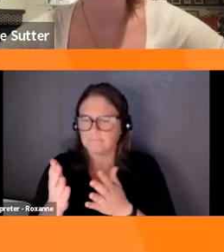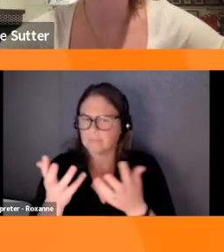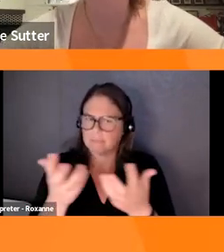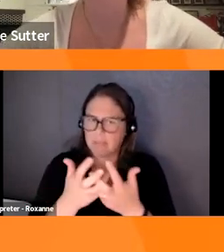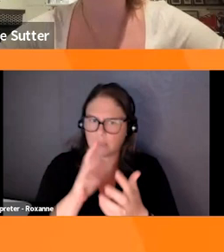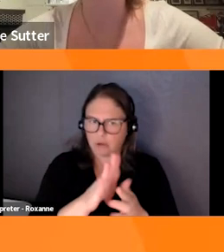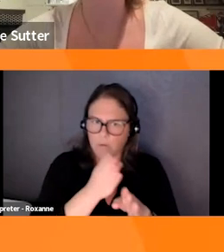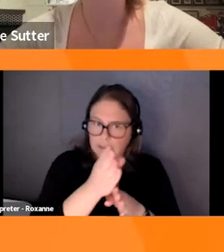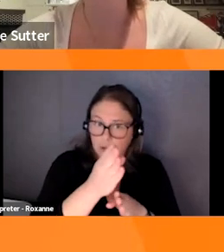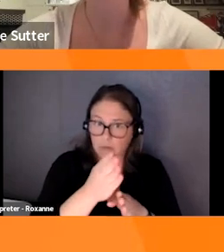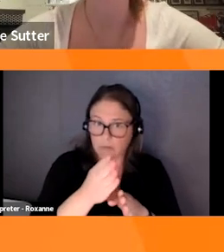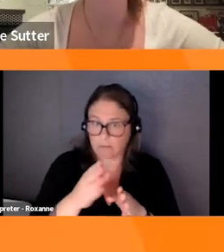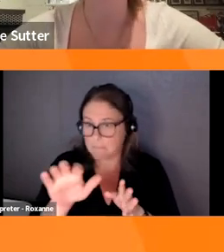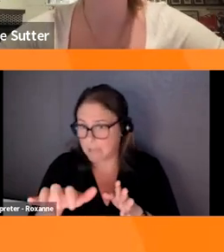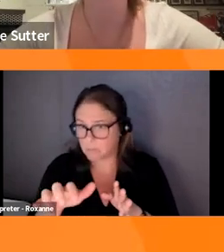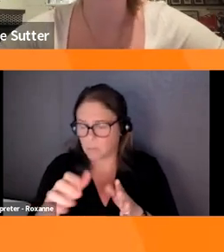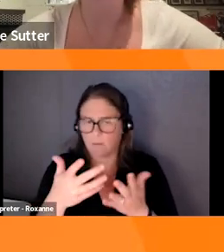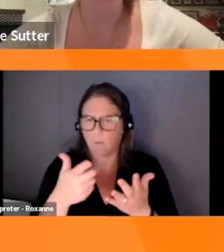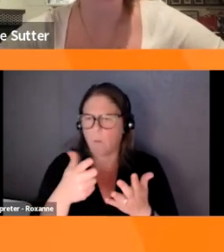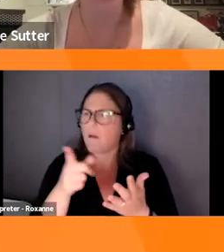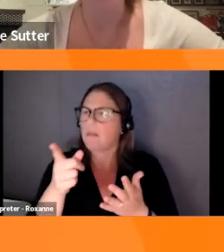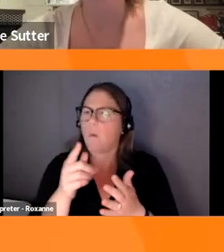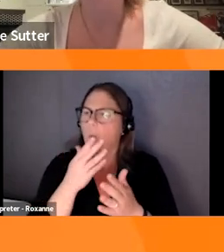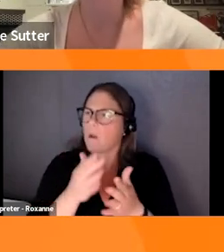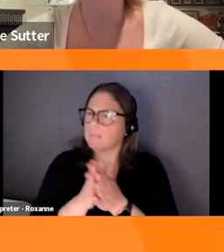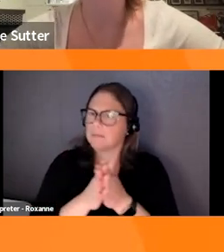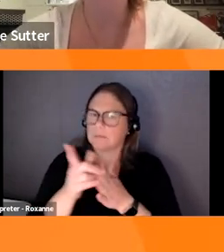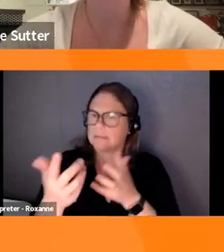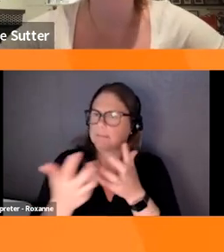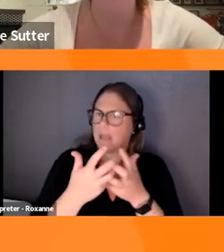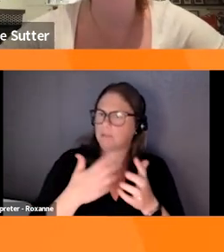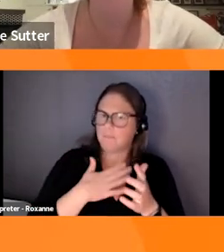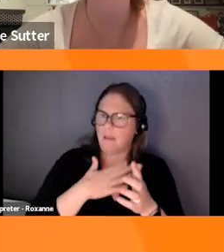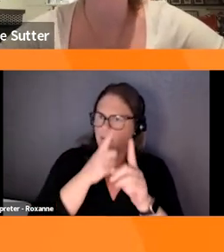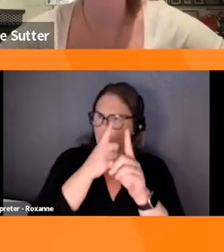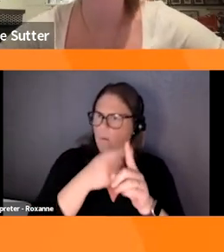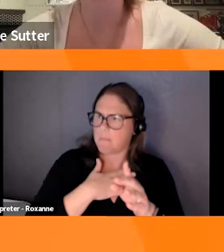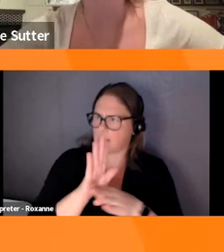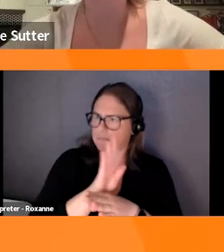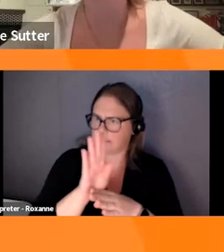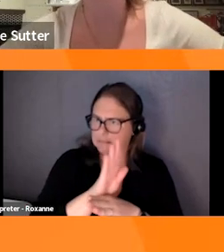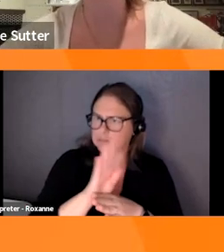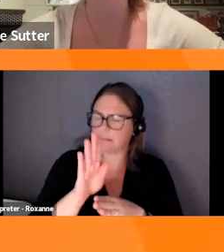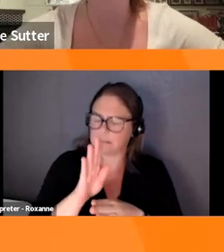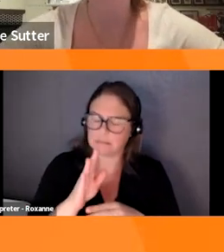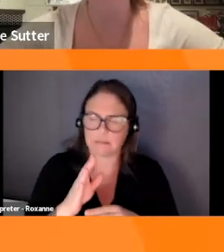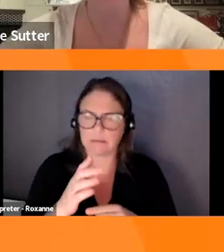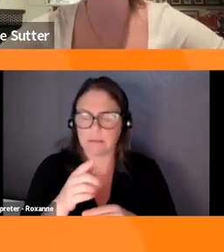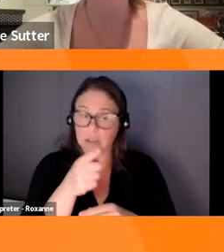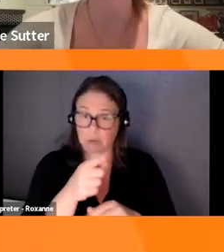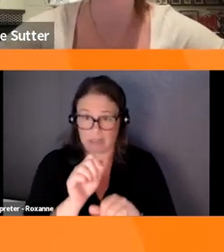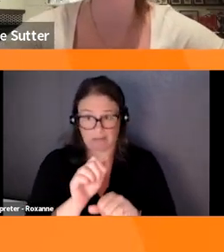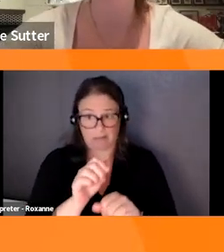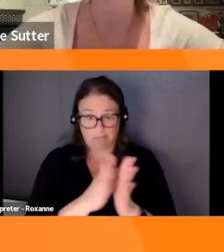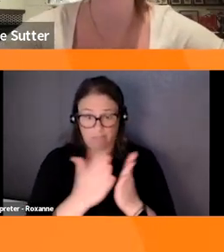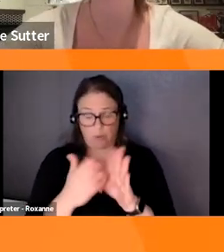industry, or ones that you're hoping to work with or get started with, we in this workbook do recommend that if you're just getting